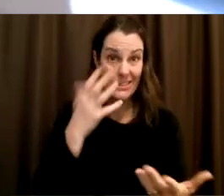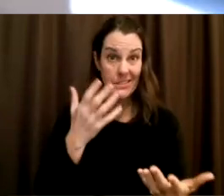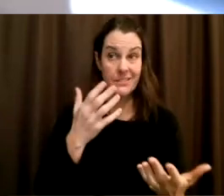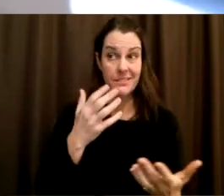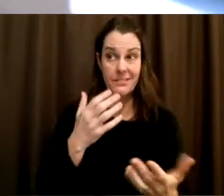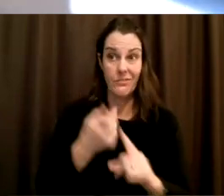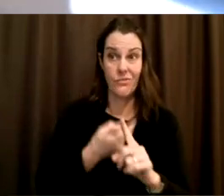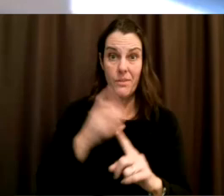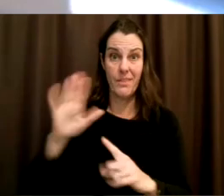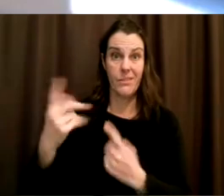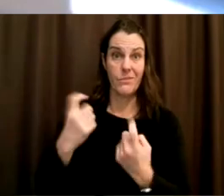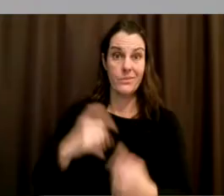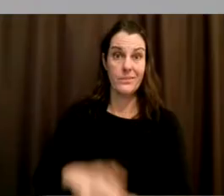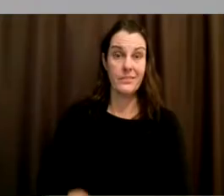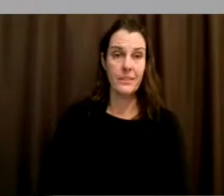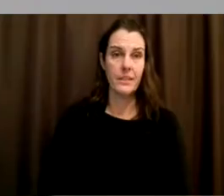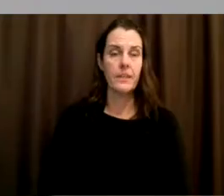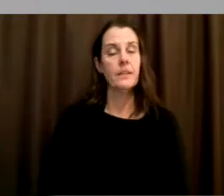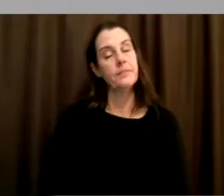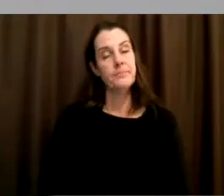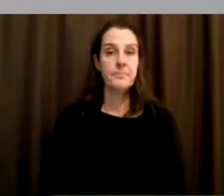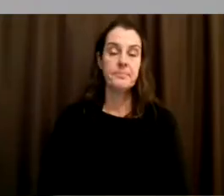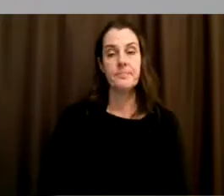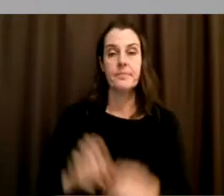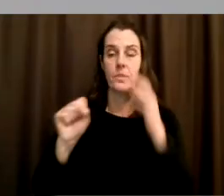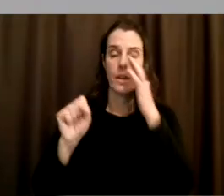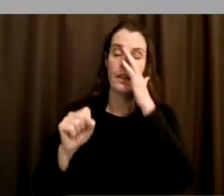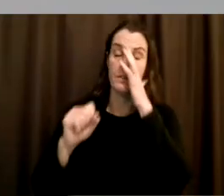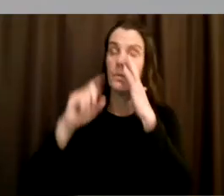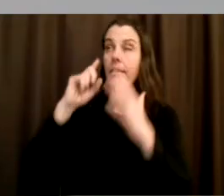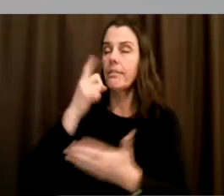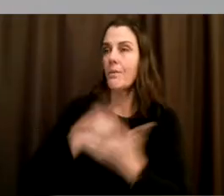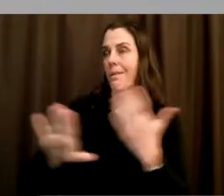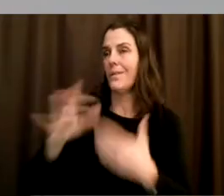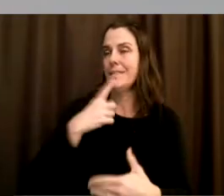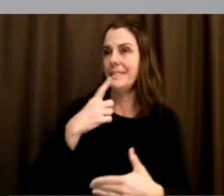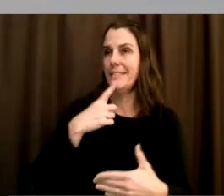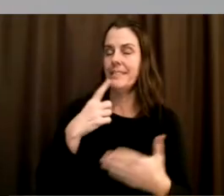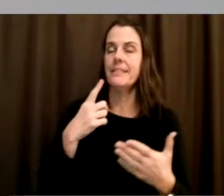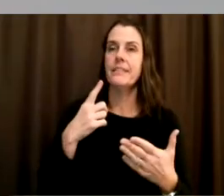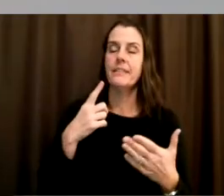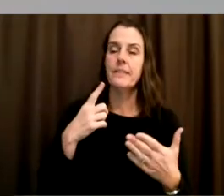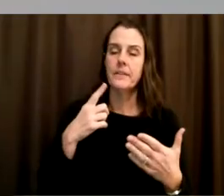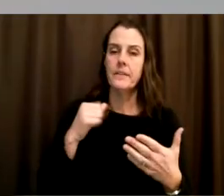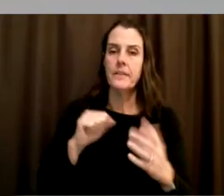what they shared? Yeah, I mean, so basically what you're saying is um